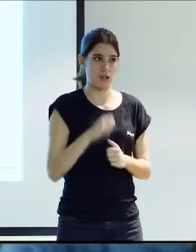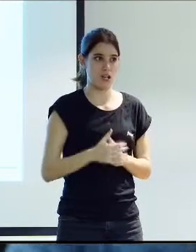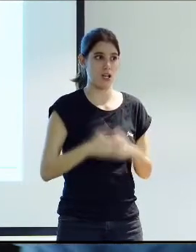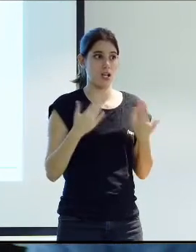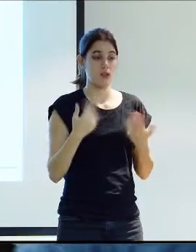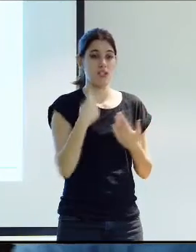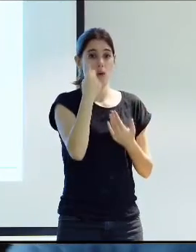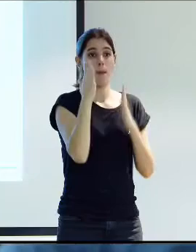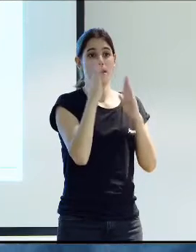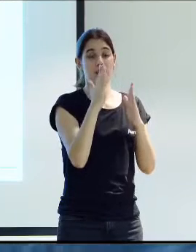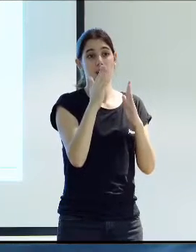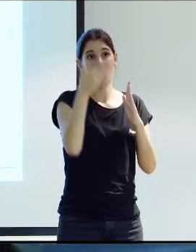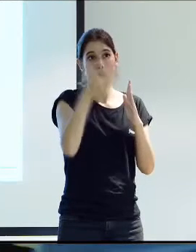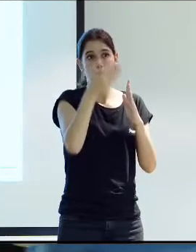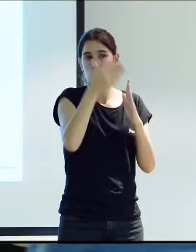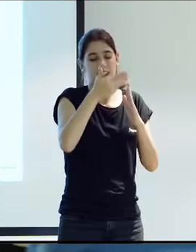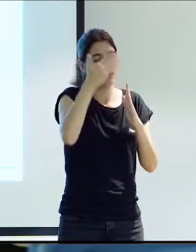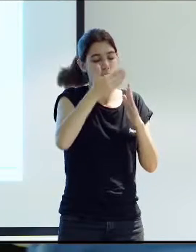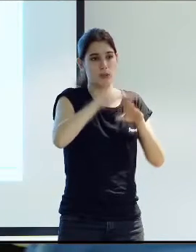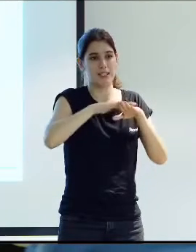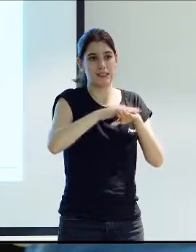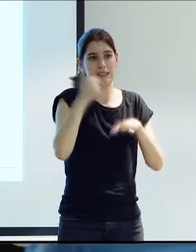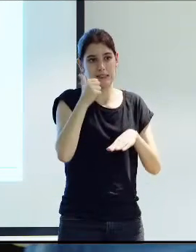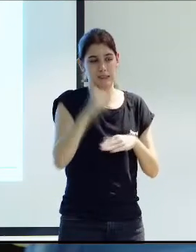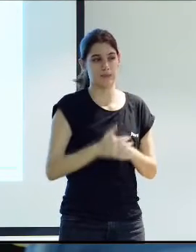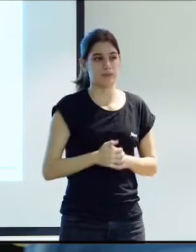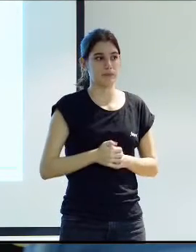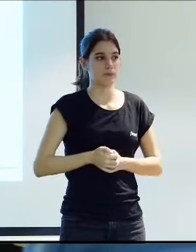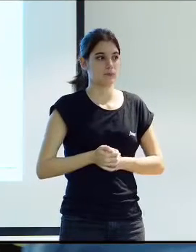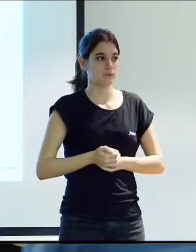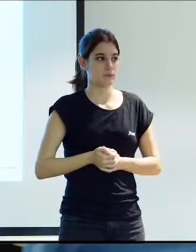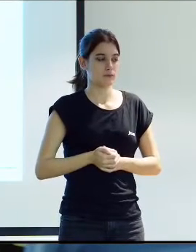personal assistant. So a very important section is this,